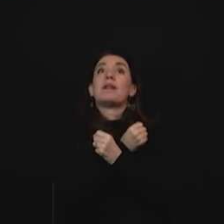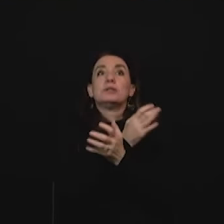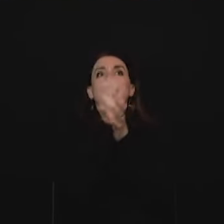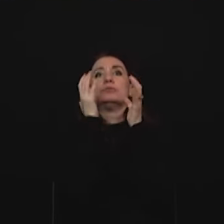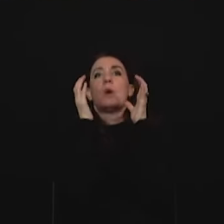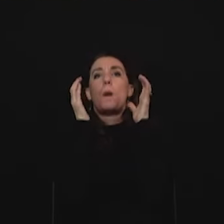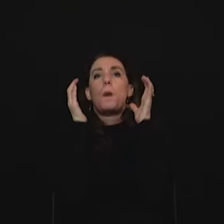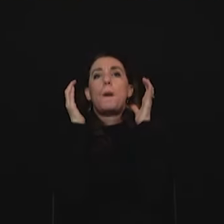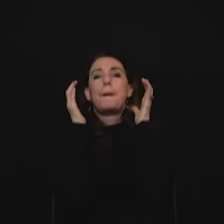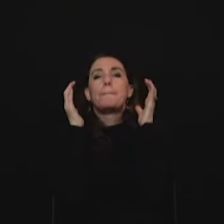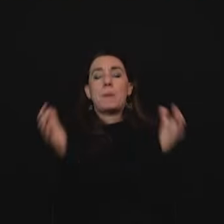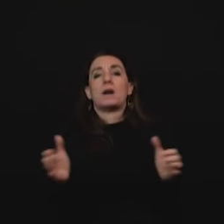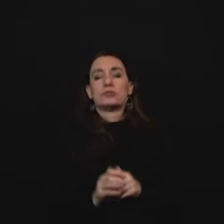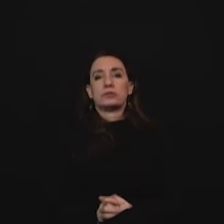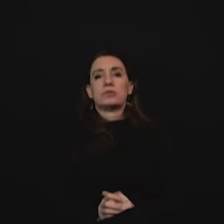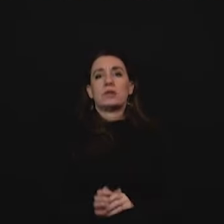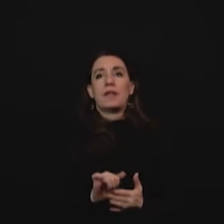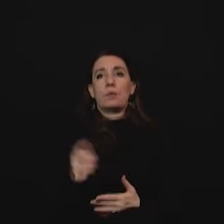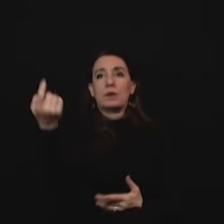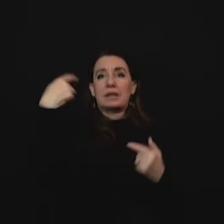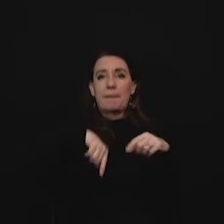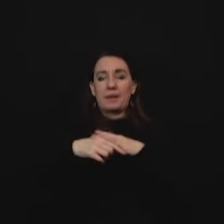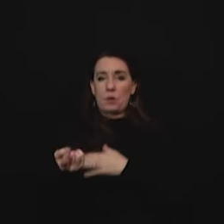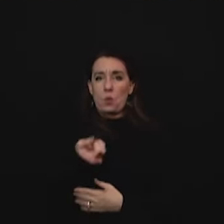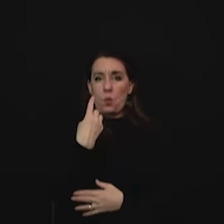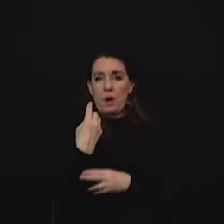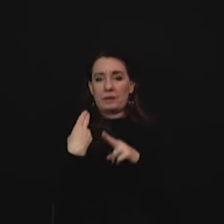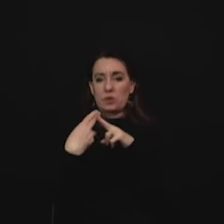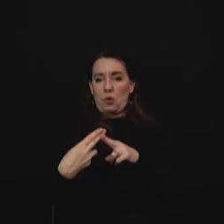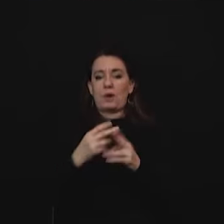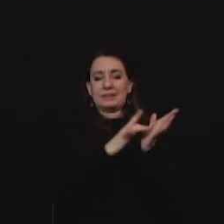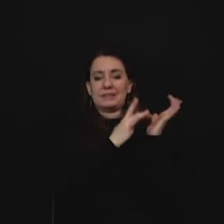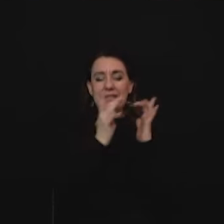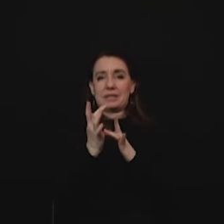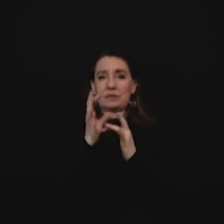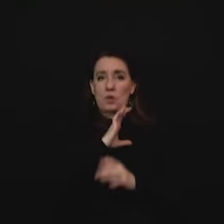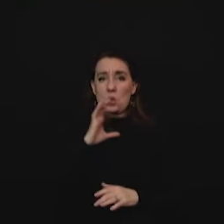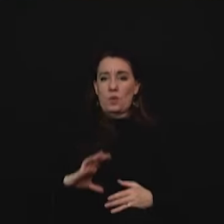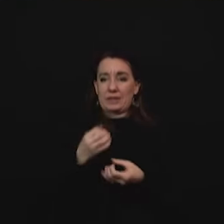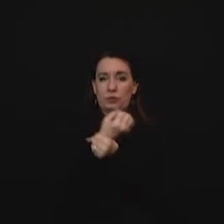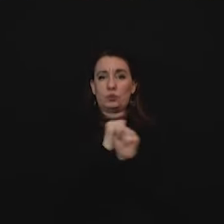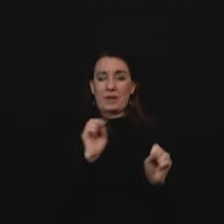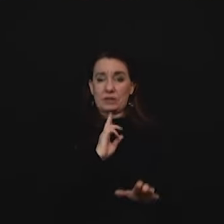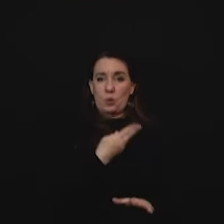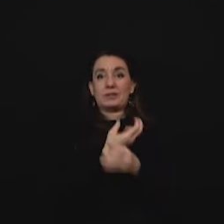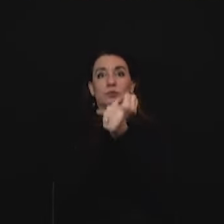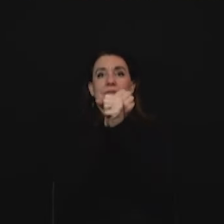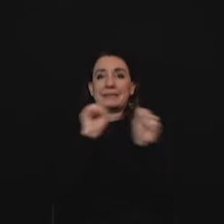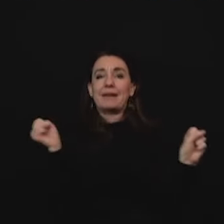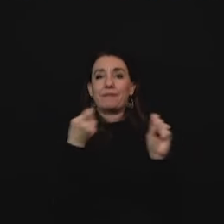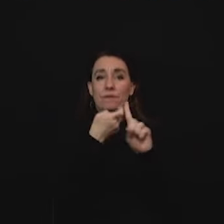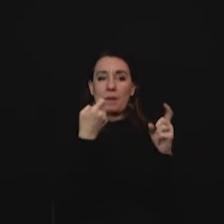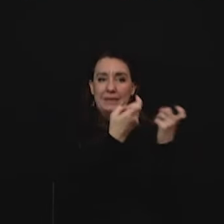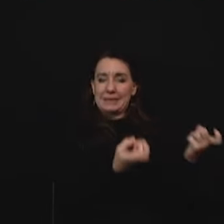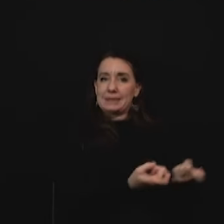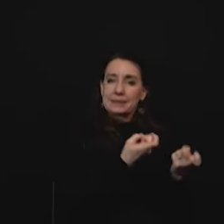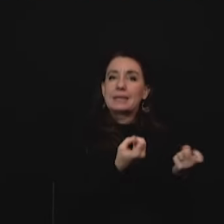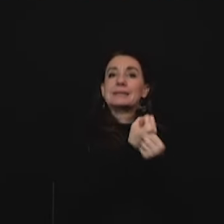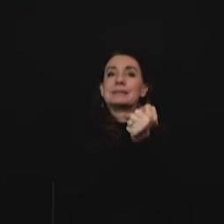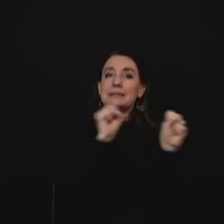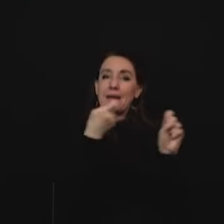much that he would come in and through the one we call Jesus the Christ to rescue us, to save us from sin, to save us